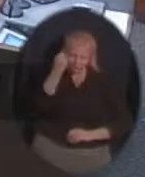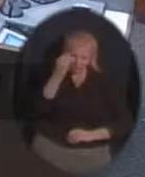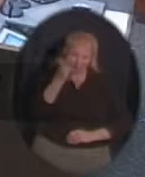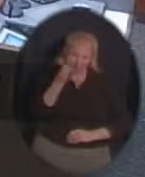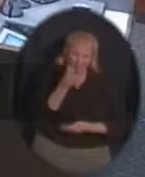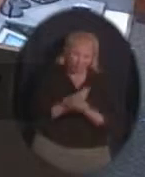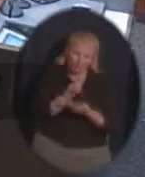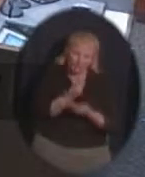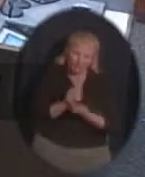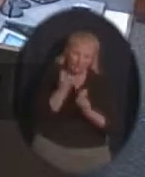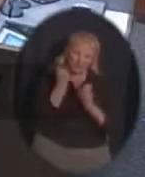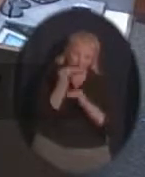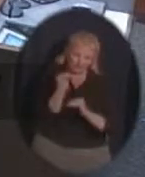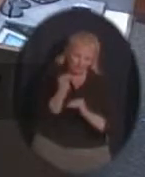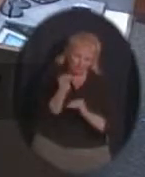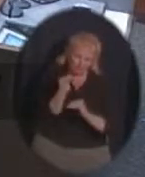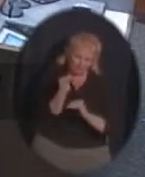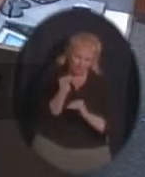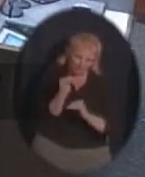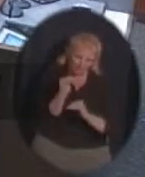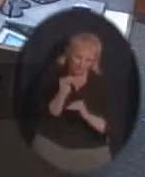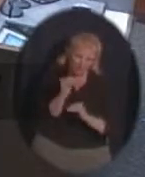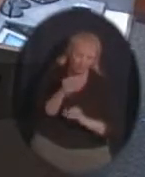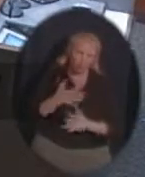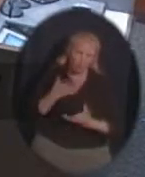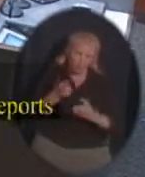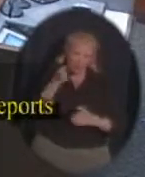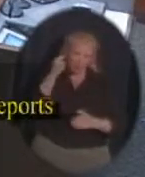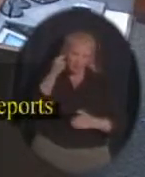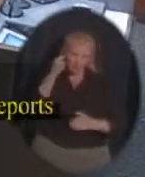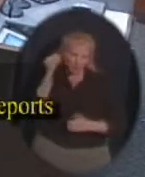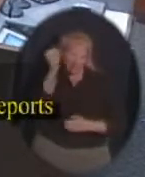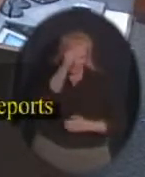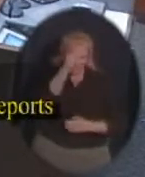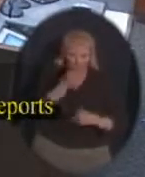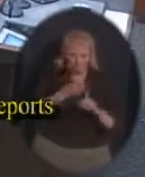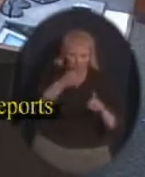So that being said, I would like to hear from my fellow board members.